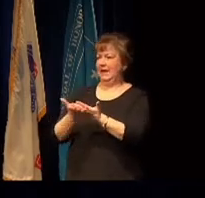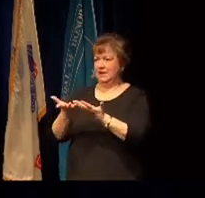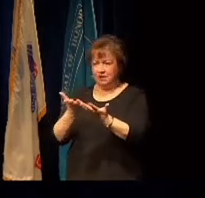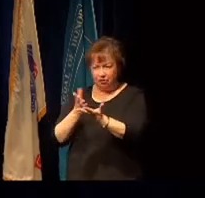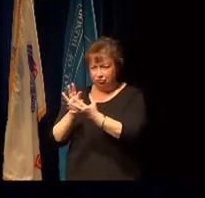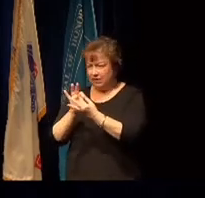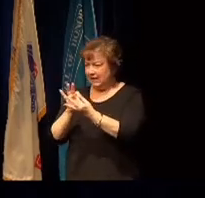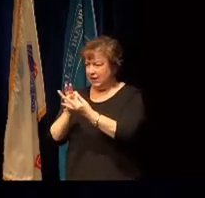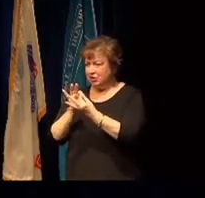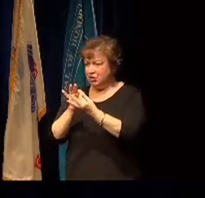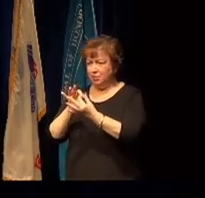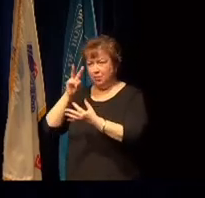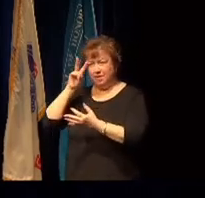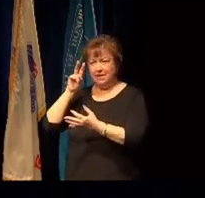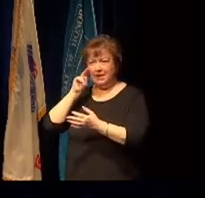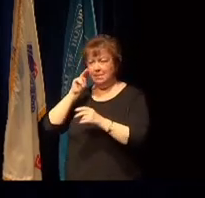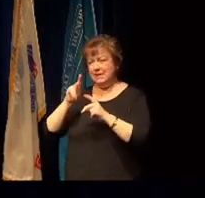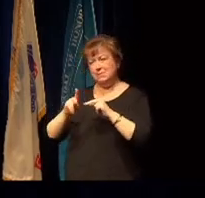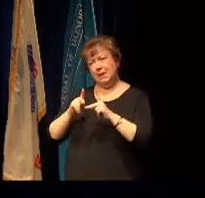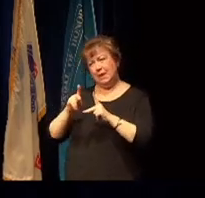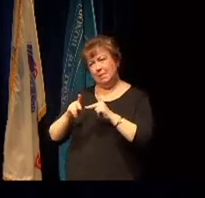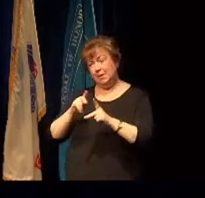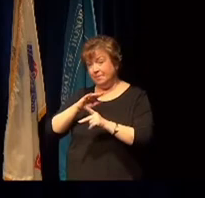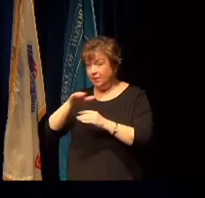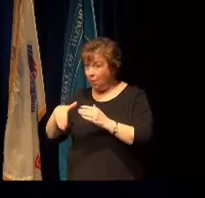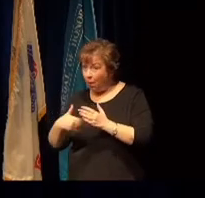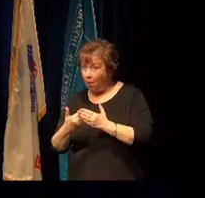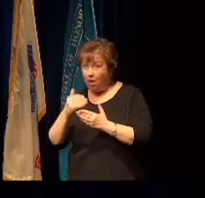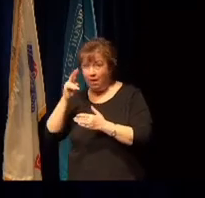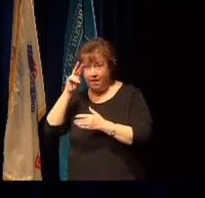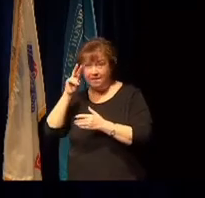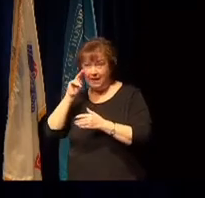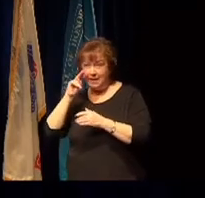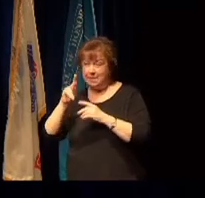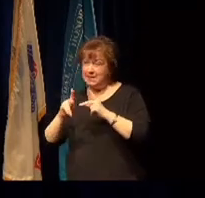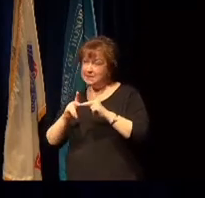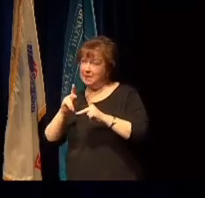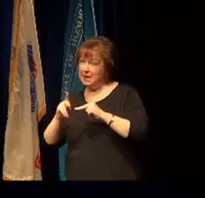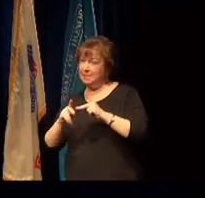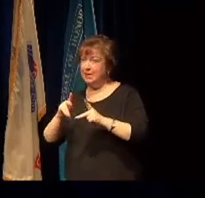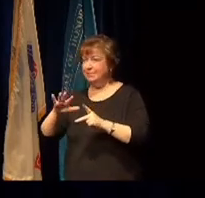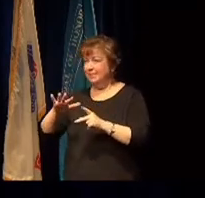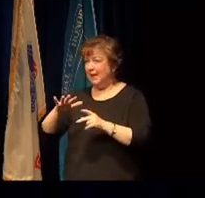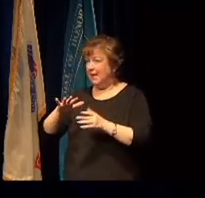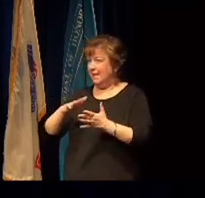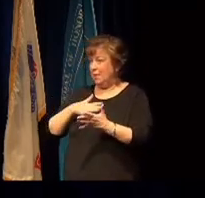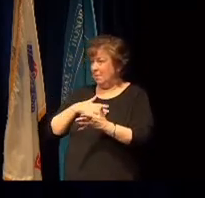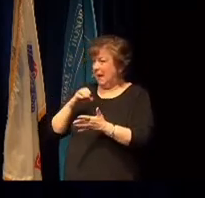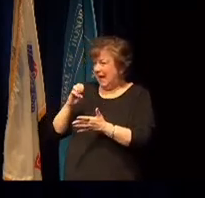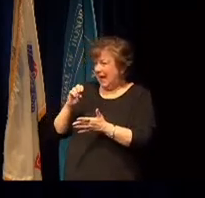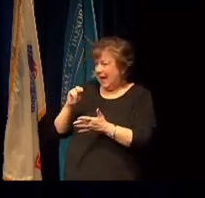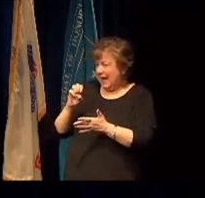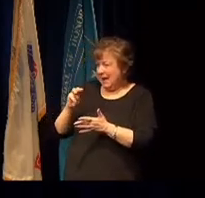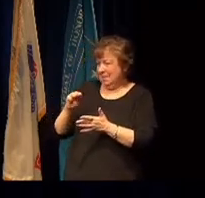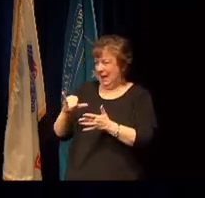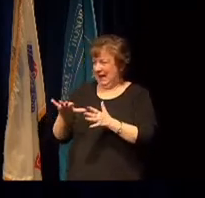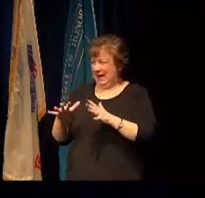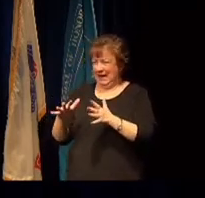relationship with Vietnamese people. All the Vietnamese people, in a sense, were my enemies. So that was a